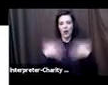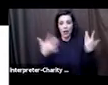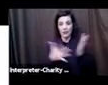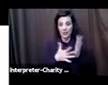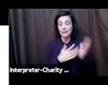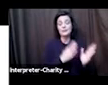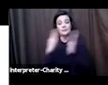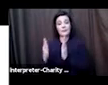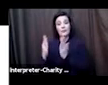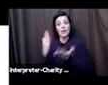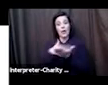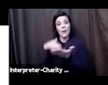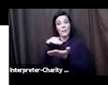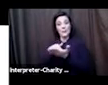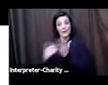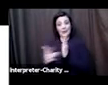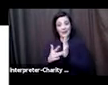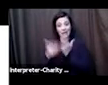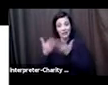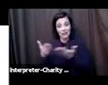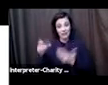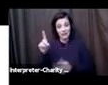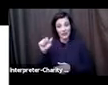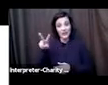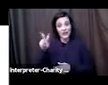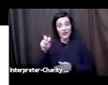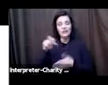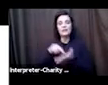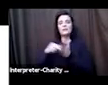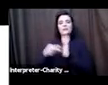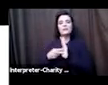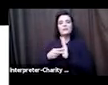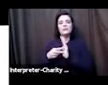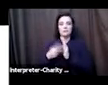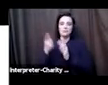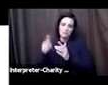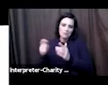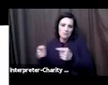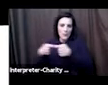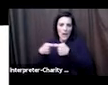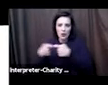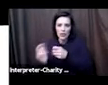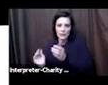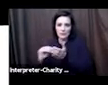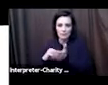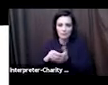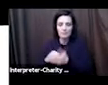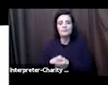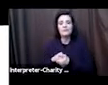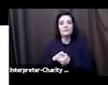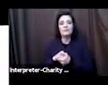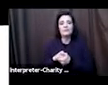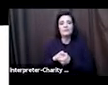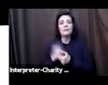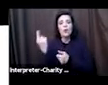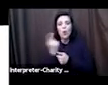Mid-tech devices are going to be those that typically use a battery and that they also tend to only